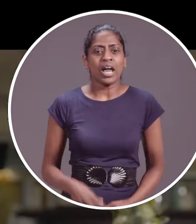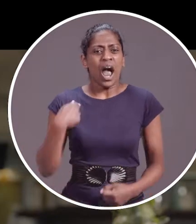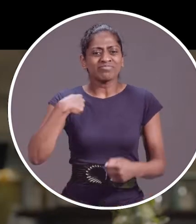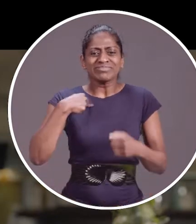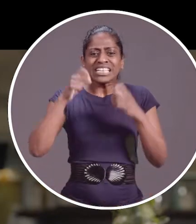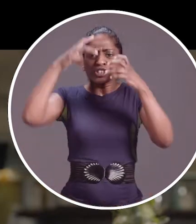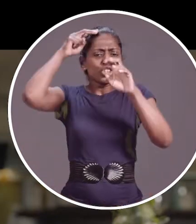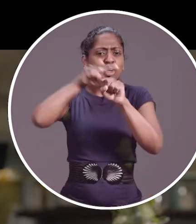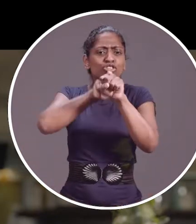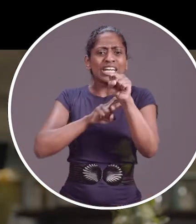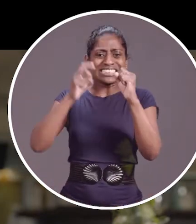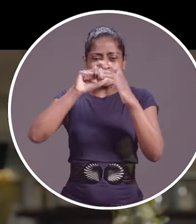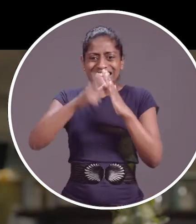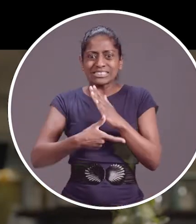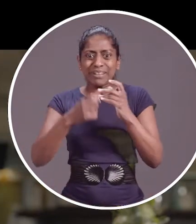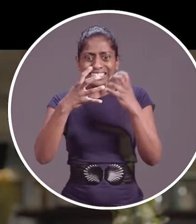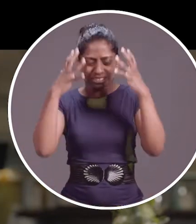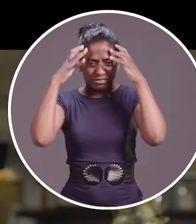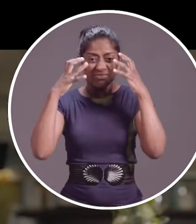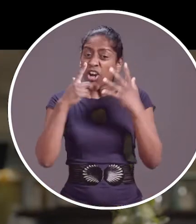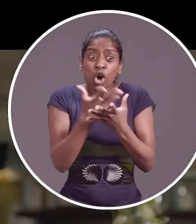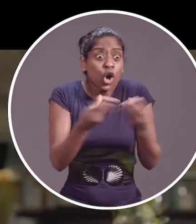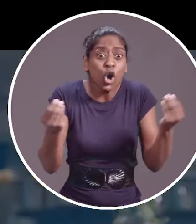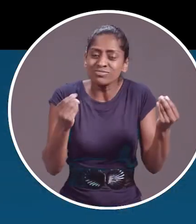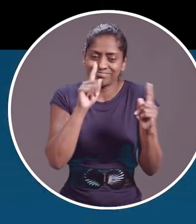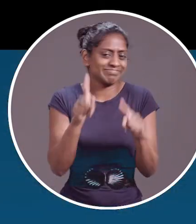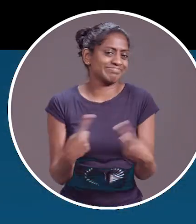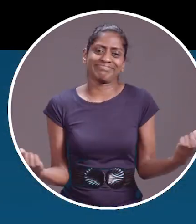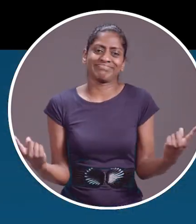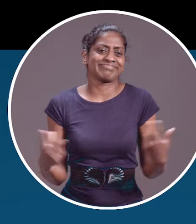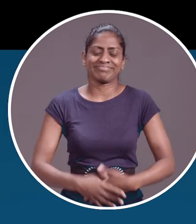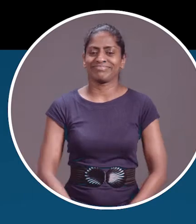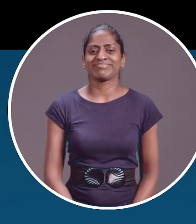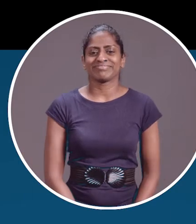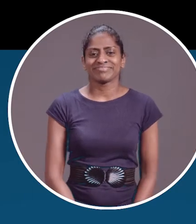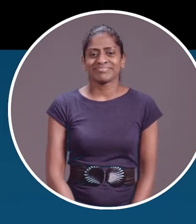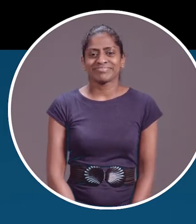a neurodevelopmental disabilities. It cannot be cured.